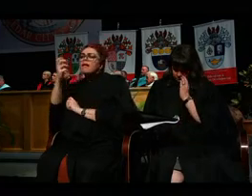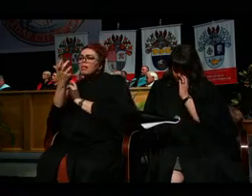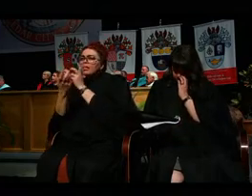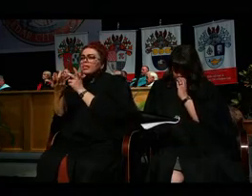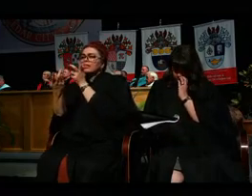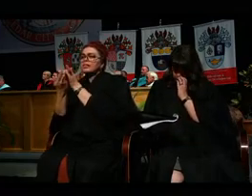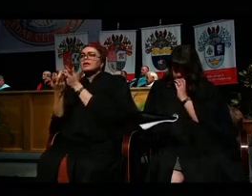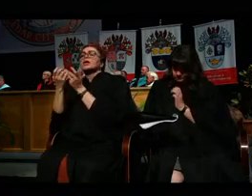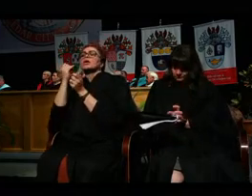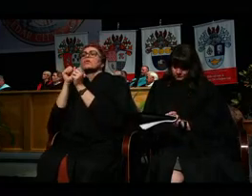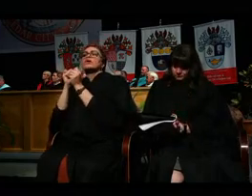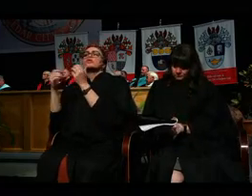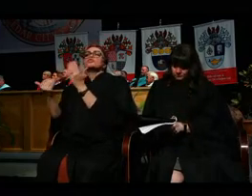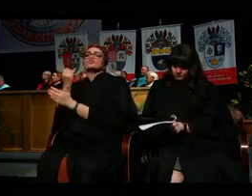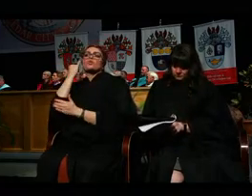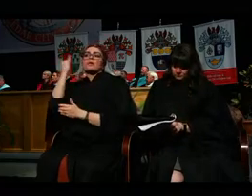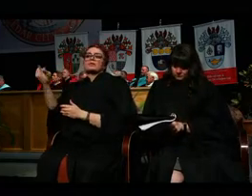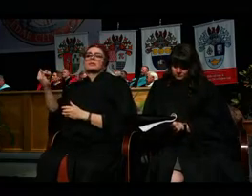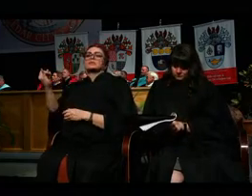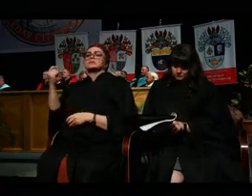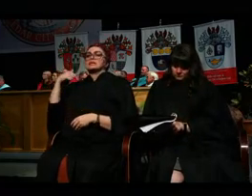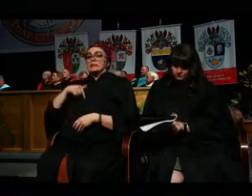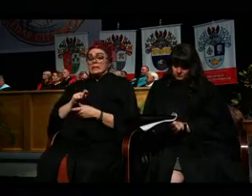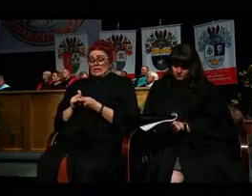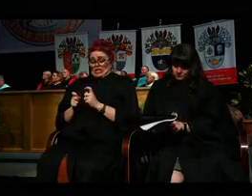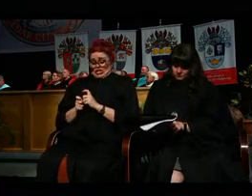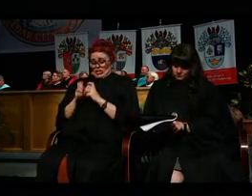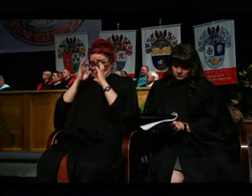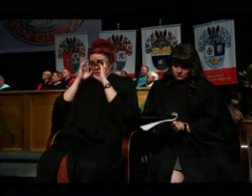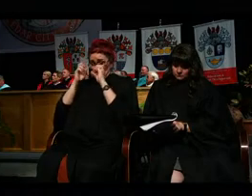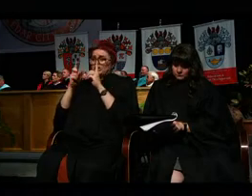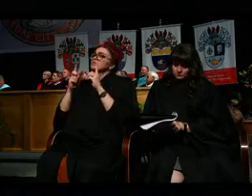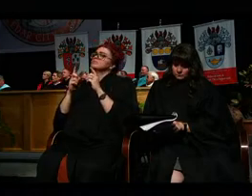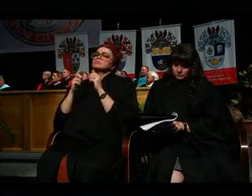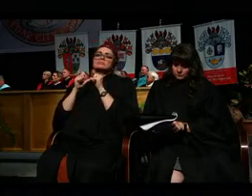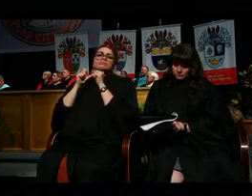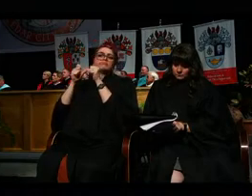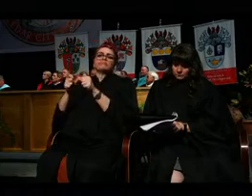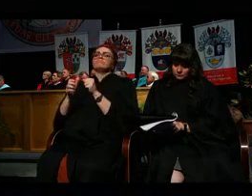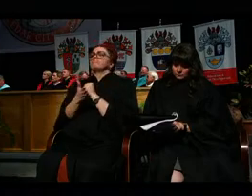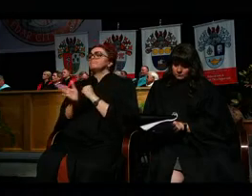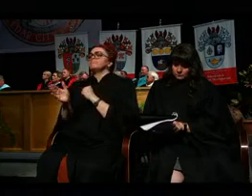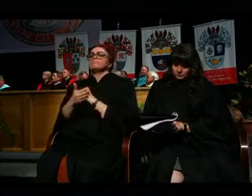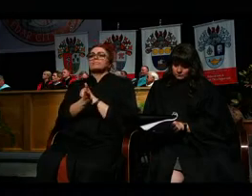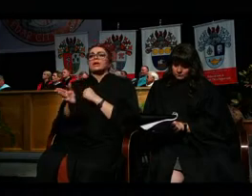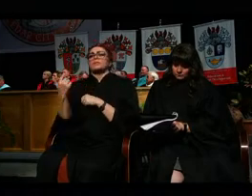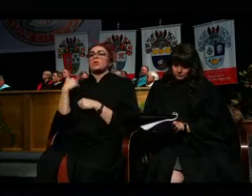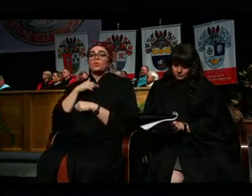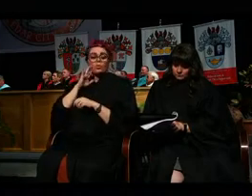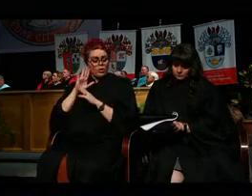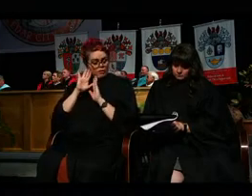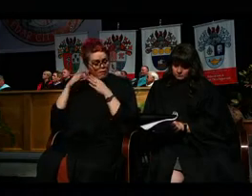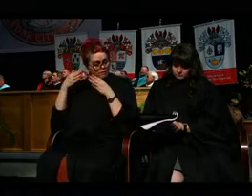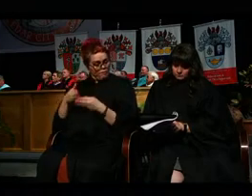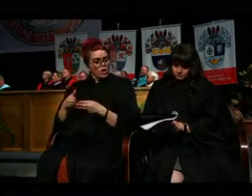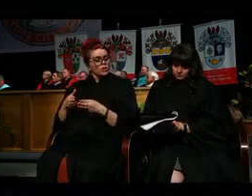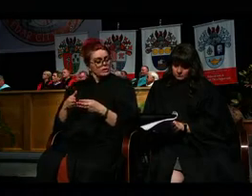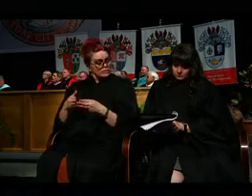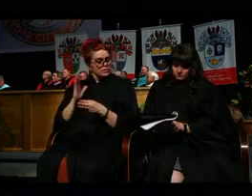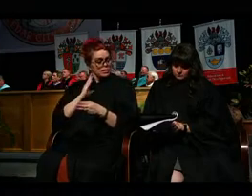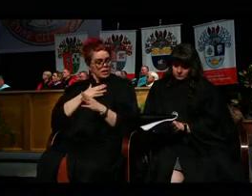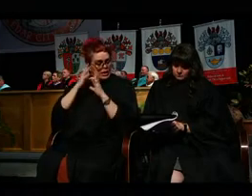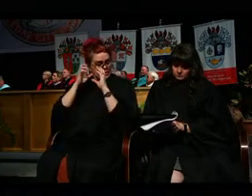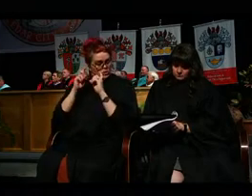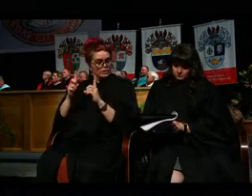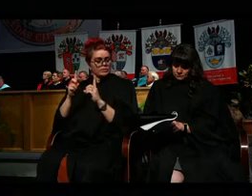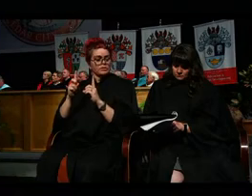ever-shifting educational landscape, we will continue to identify strategies to remain relevant, rigorous, and responsive to